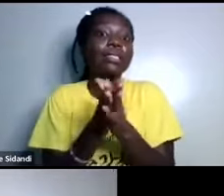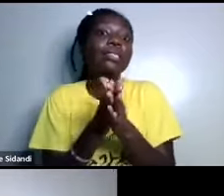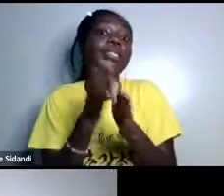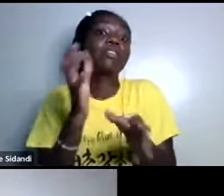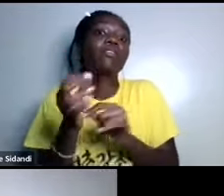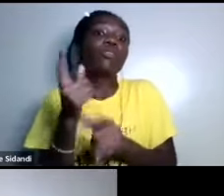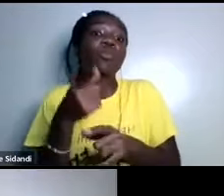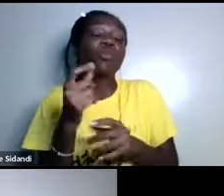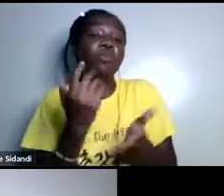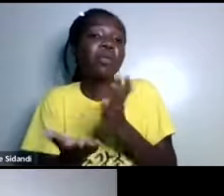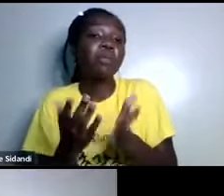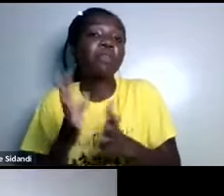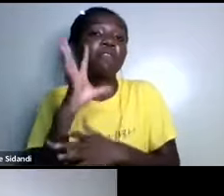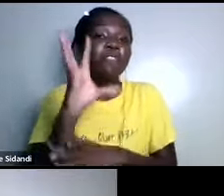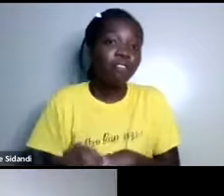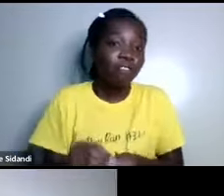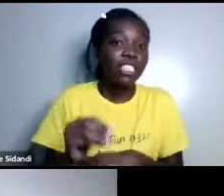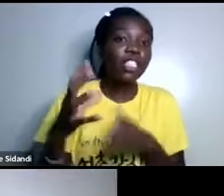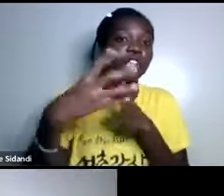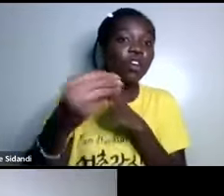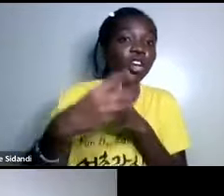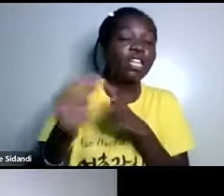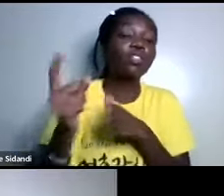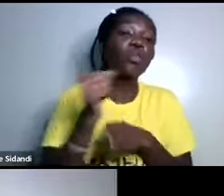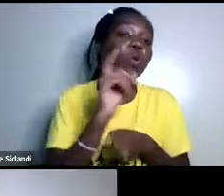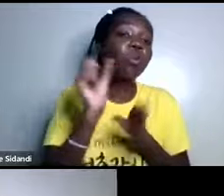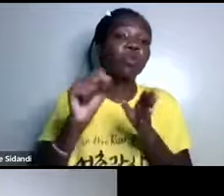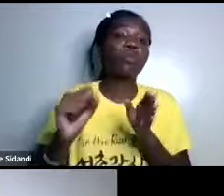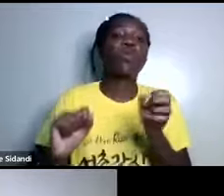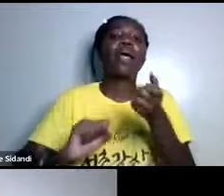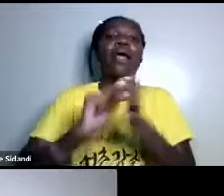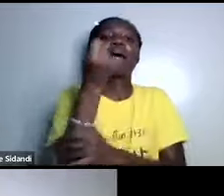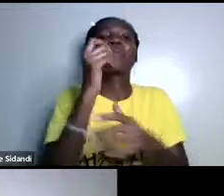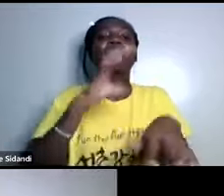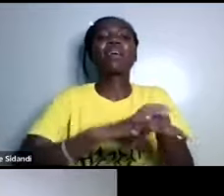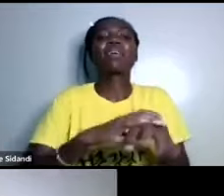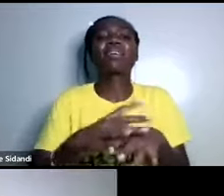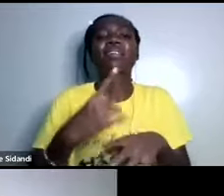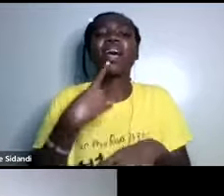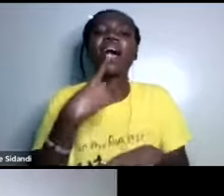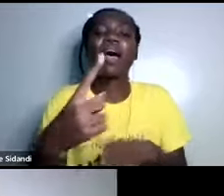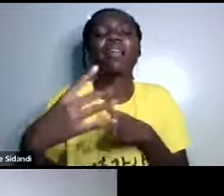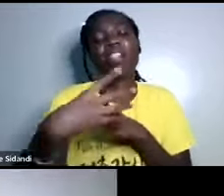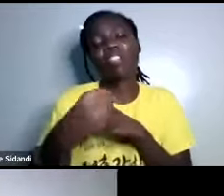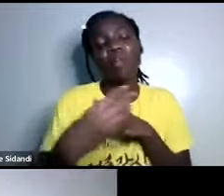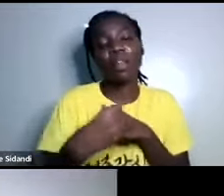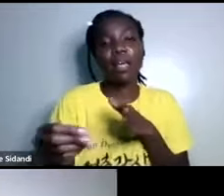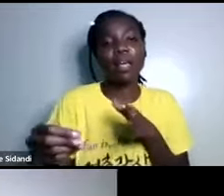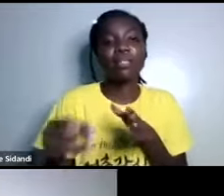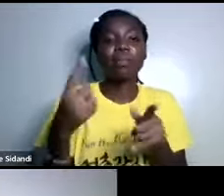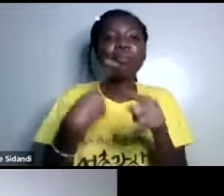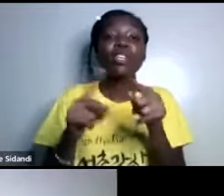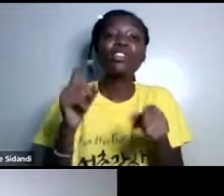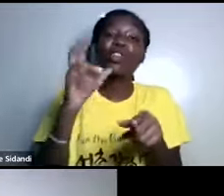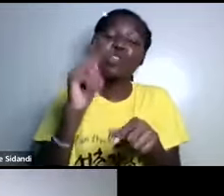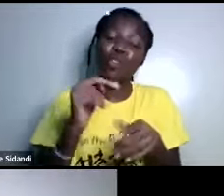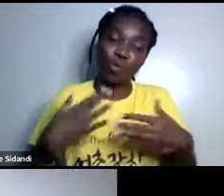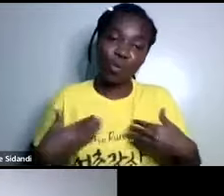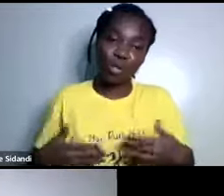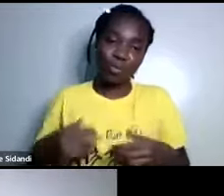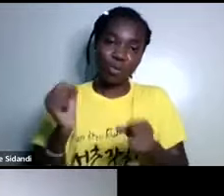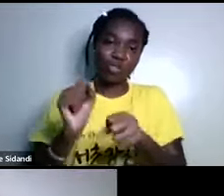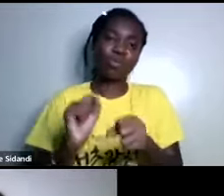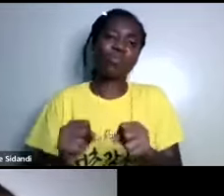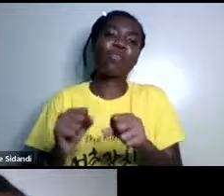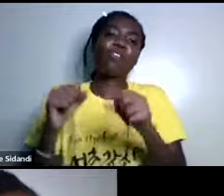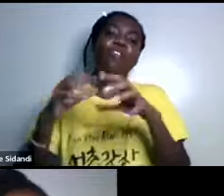tomorrow you may wake up to $100 a lead. That's double your cost per acquisition, or it could be even $500, which you want to